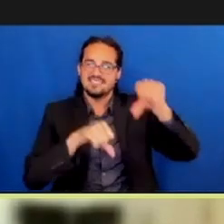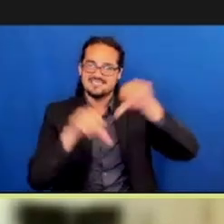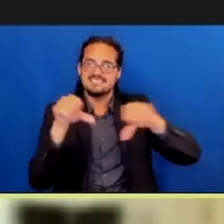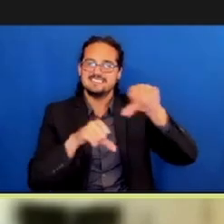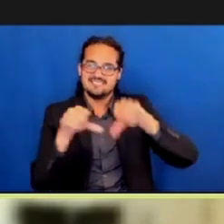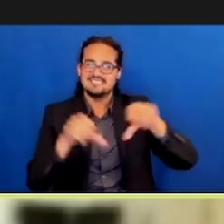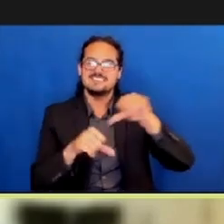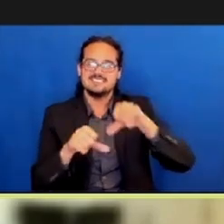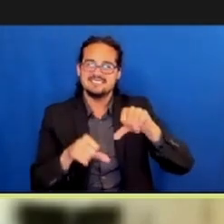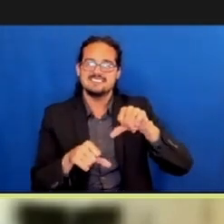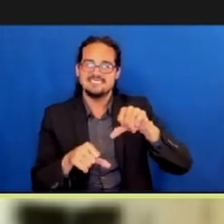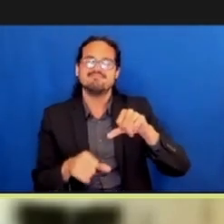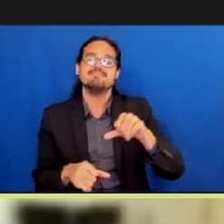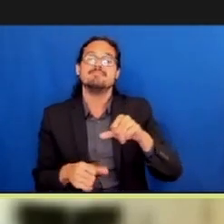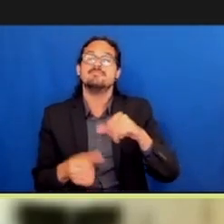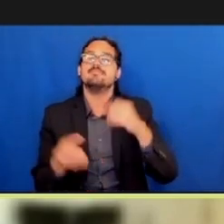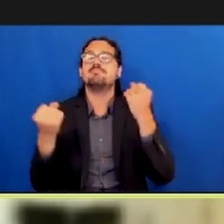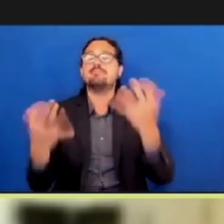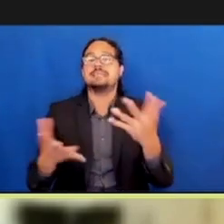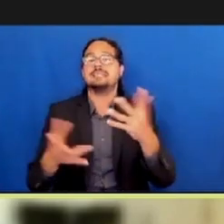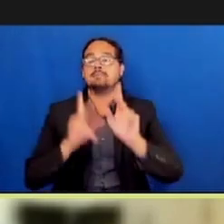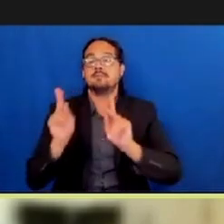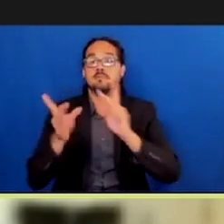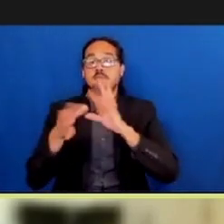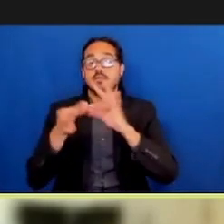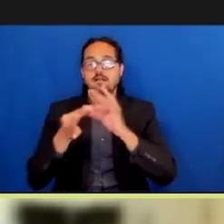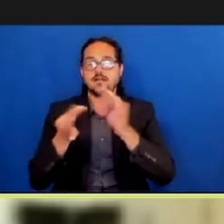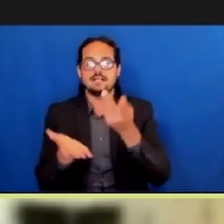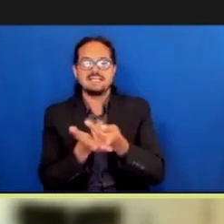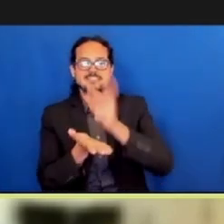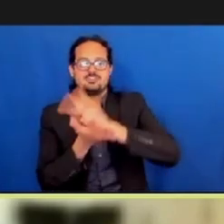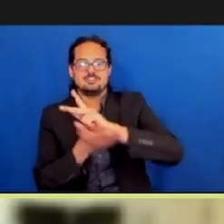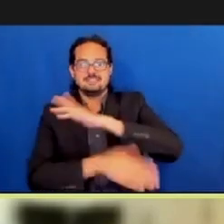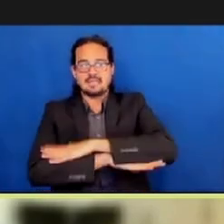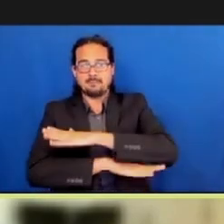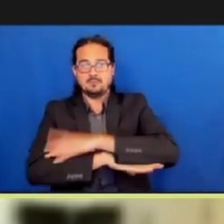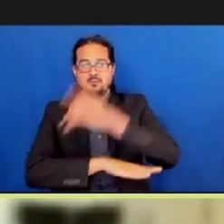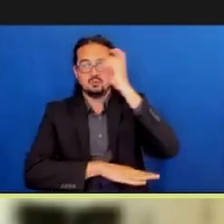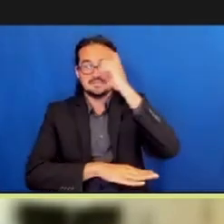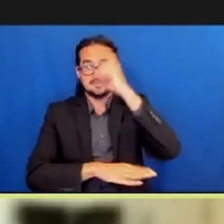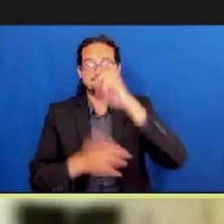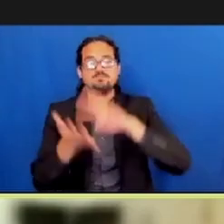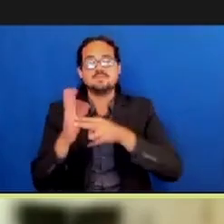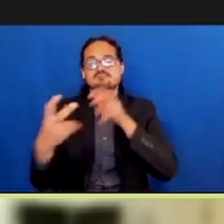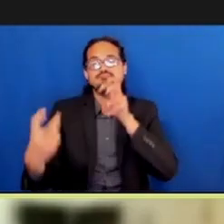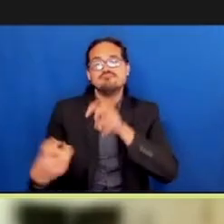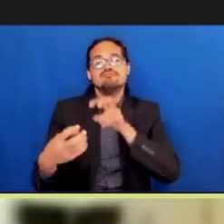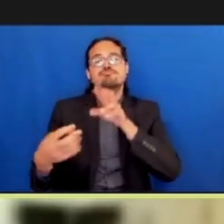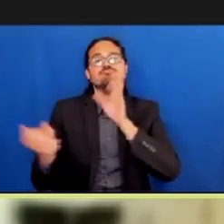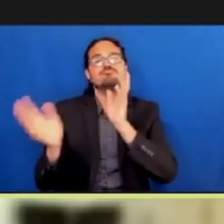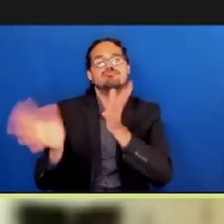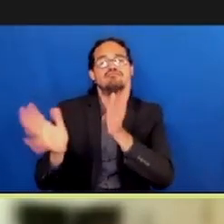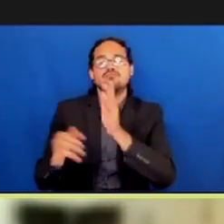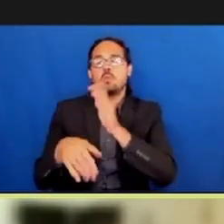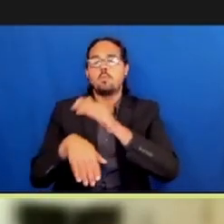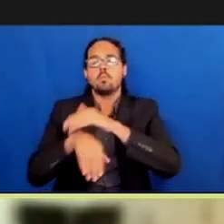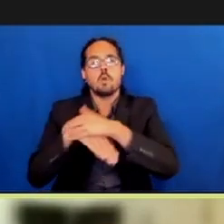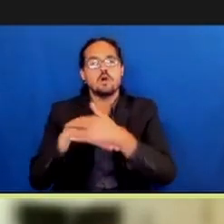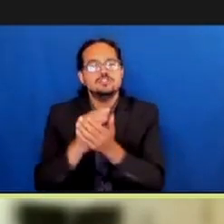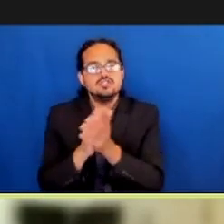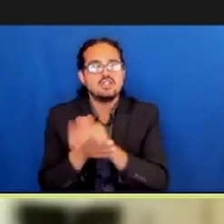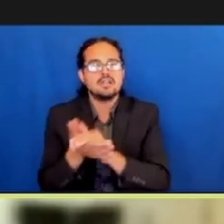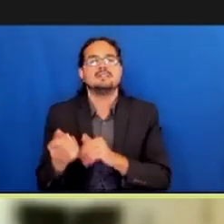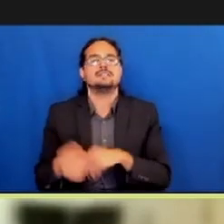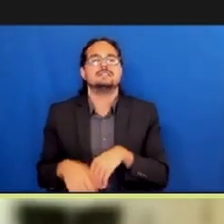Again, the clinical thoughts I give today, I think, are sort of conversations with clinicians across Marin County and UCSF. The good news, bad news, Dr.